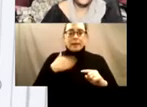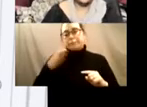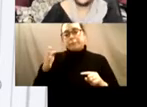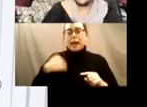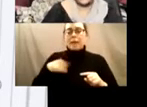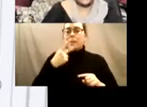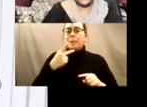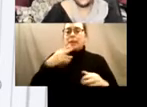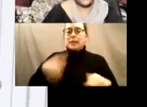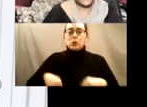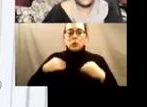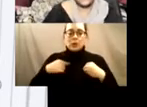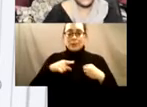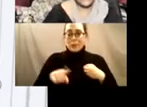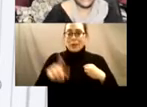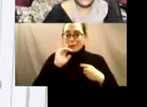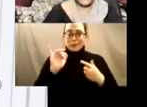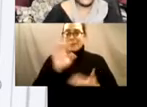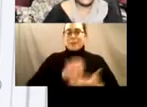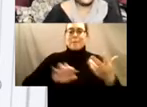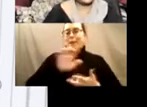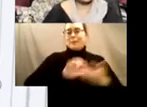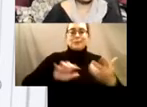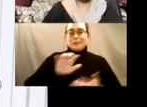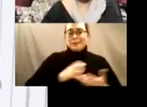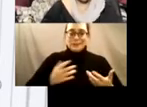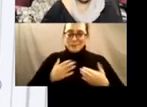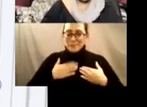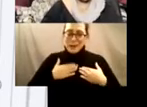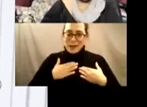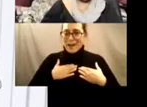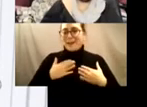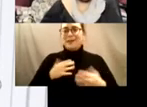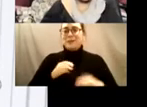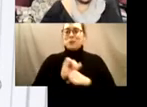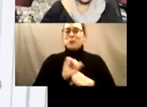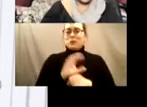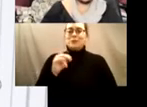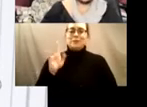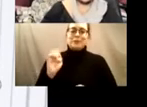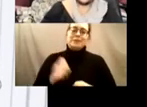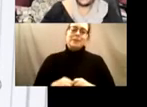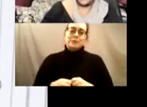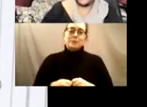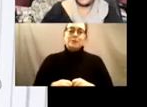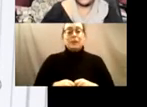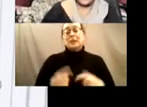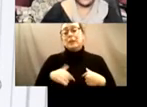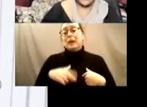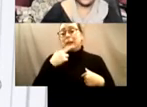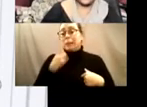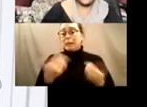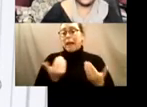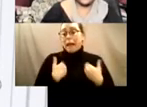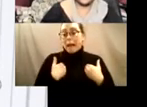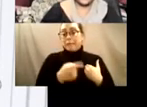This is just some of the chaos that exists when you're working on a really big quilt. I feel very grateful to have the space that I